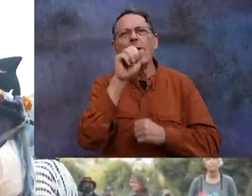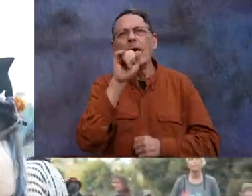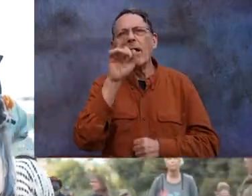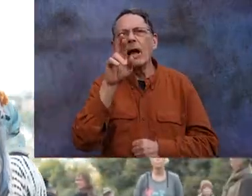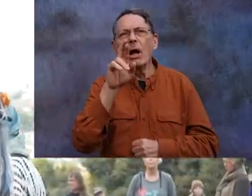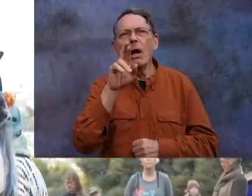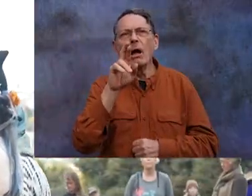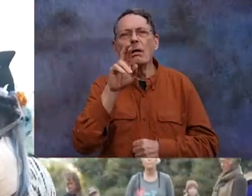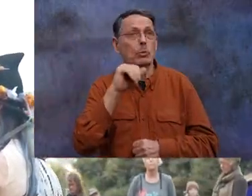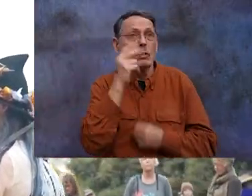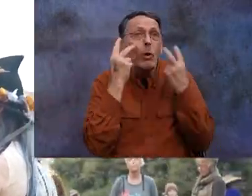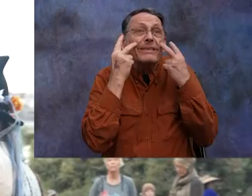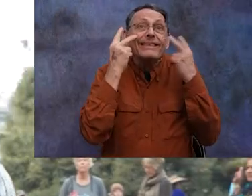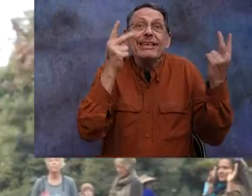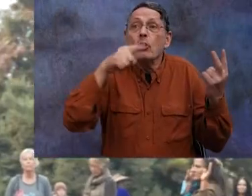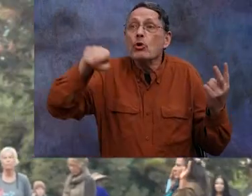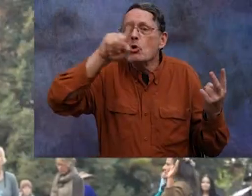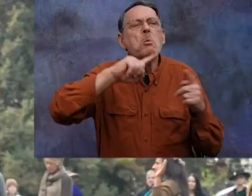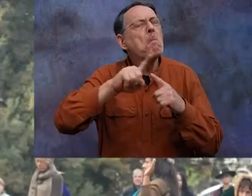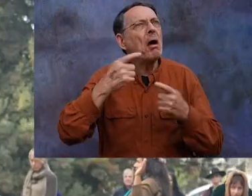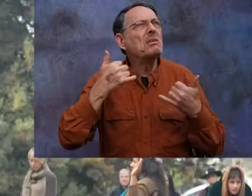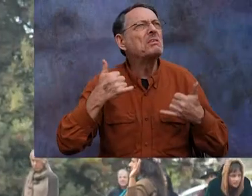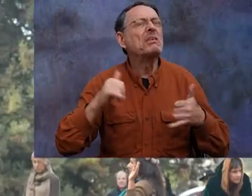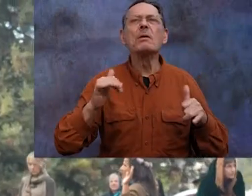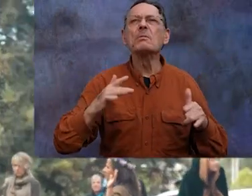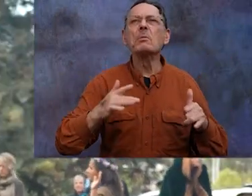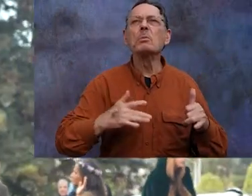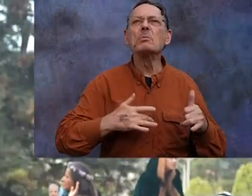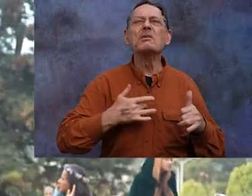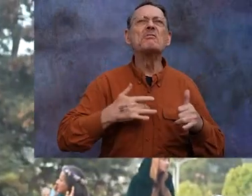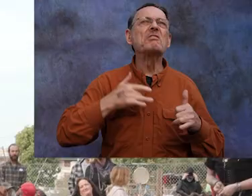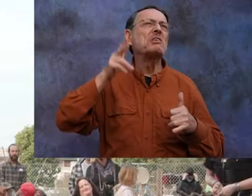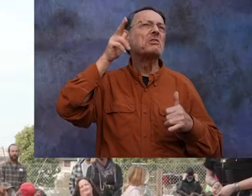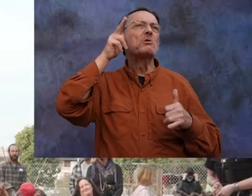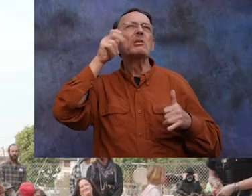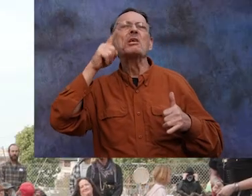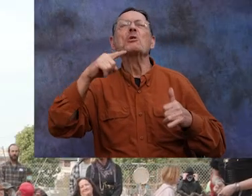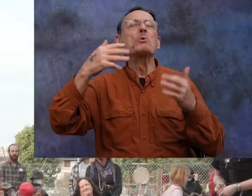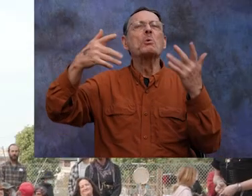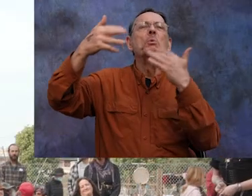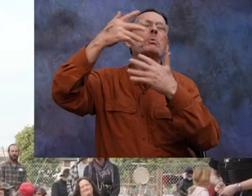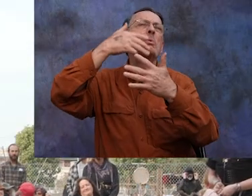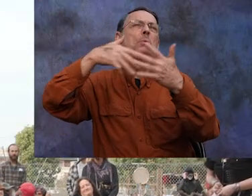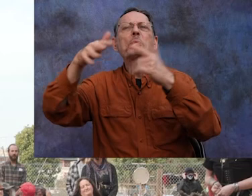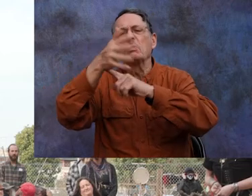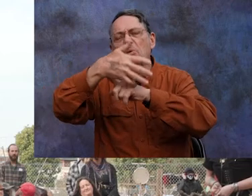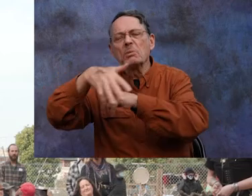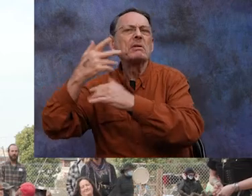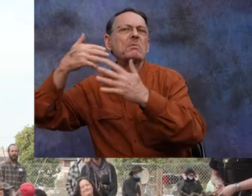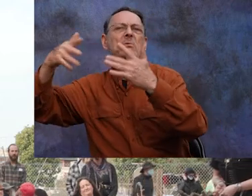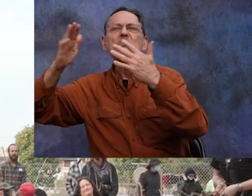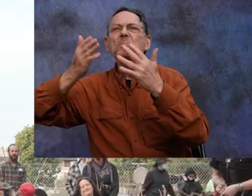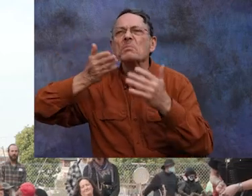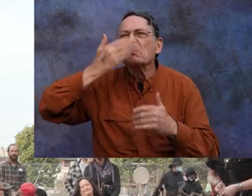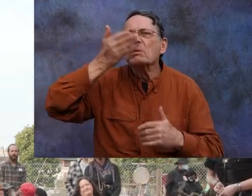unseen, you make your presence known through the rustling leaves as you hurry past, through the